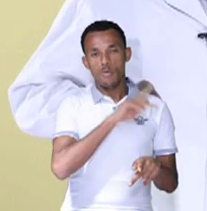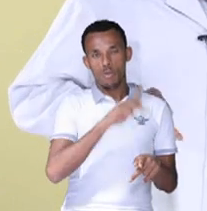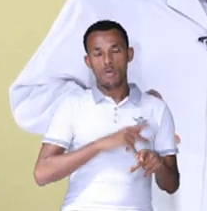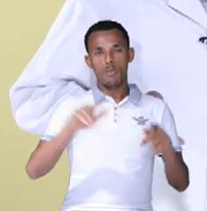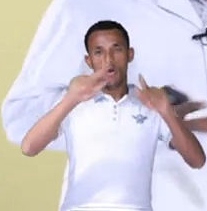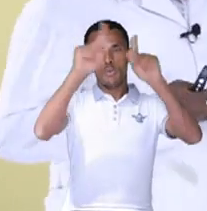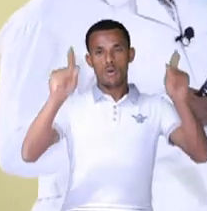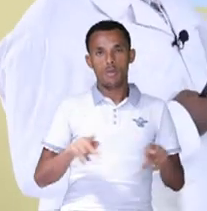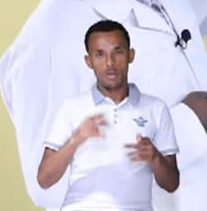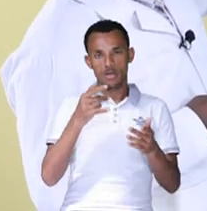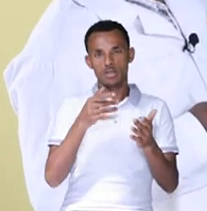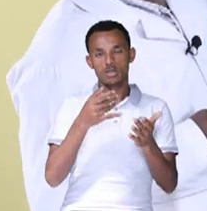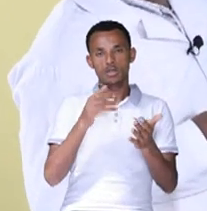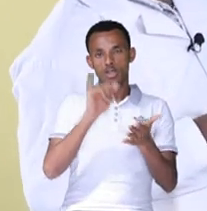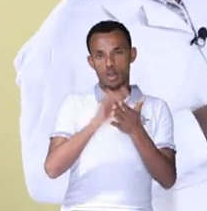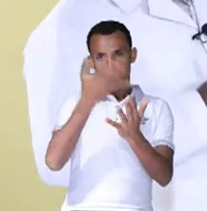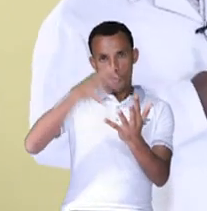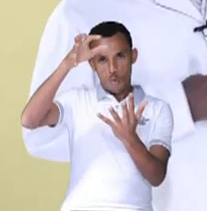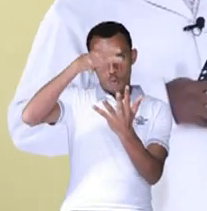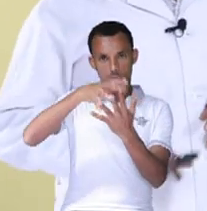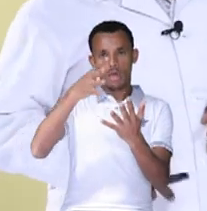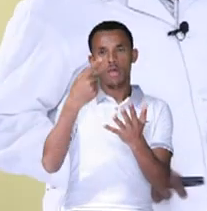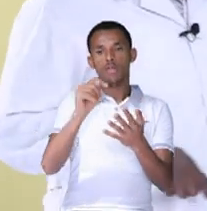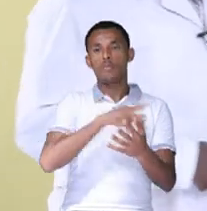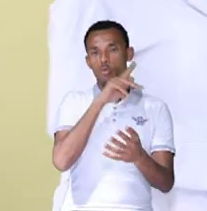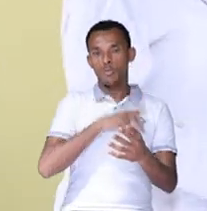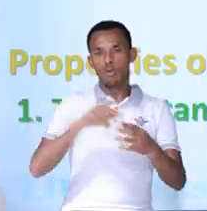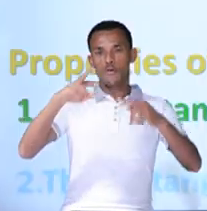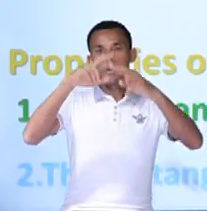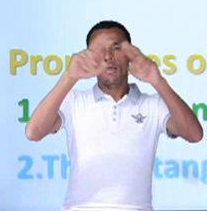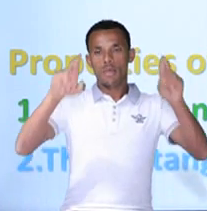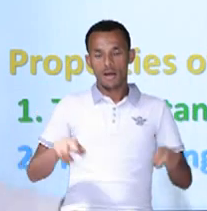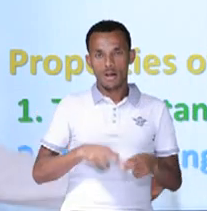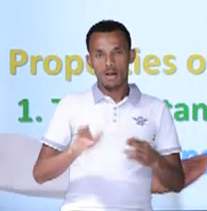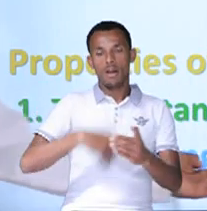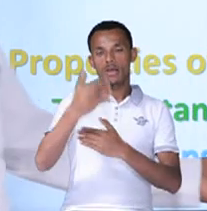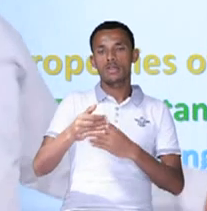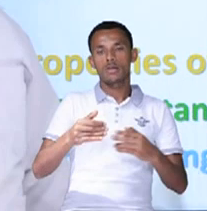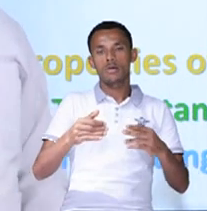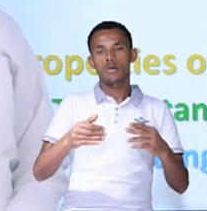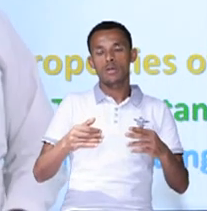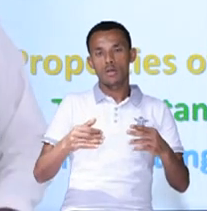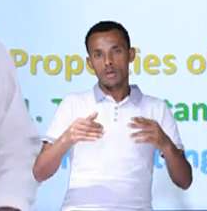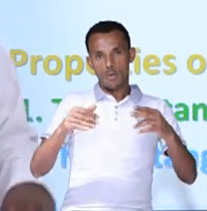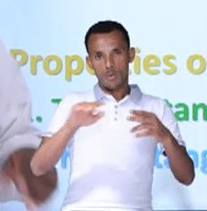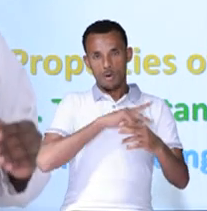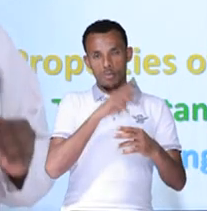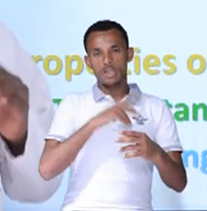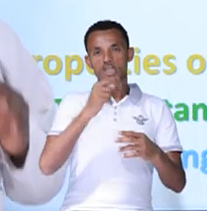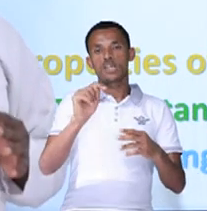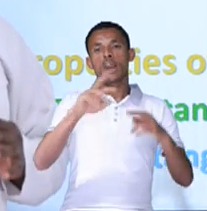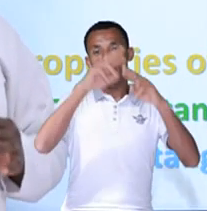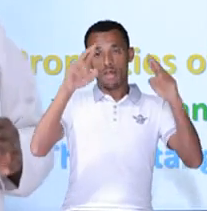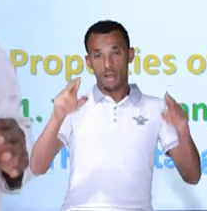a parallelogram that contained in the property of rectangle. Next property, the rectangle contain 4